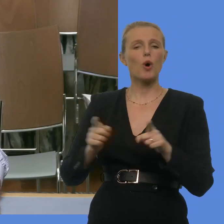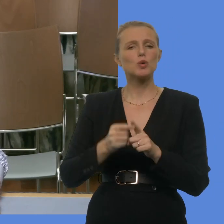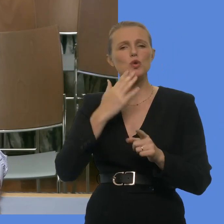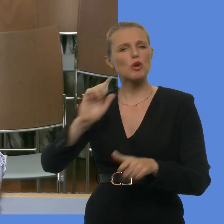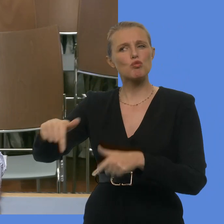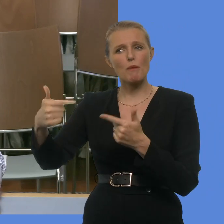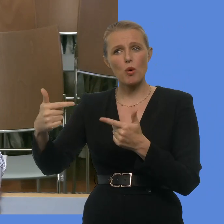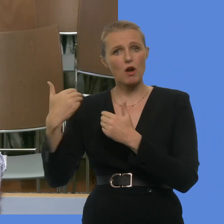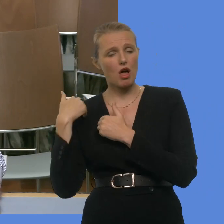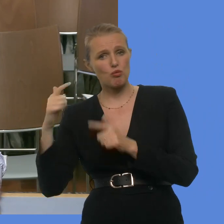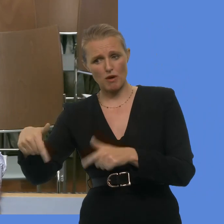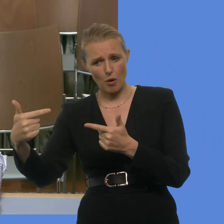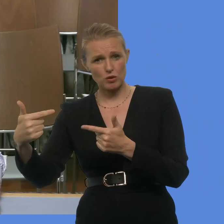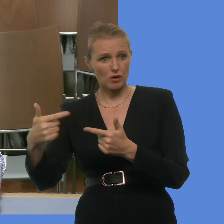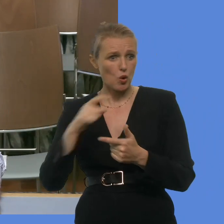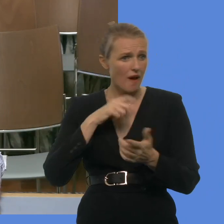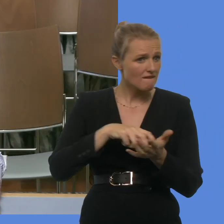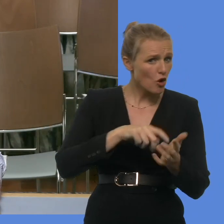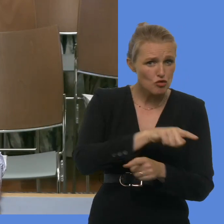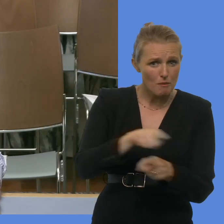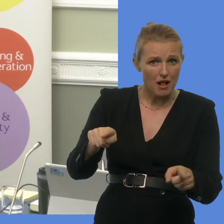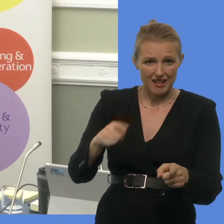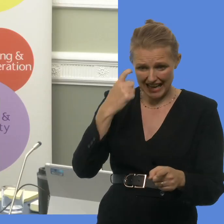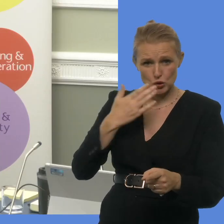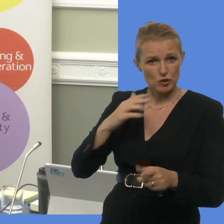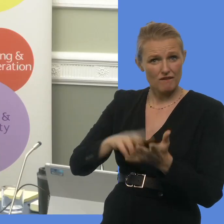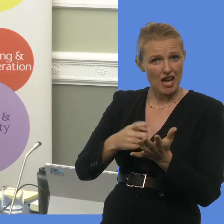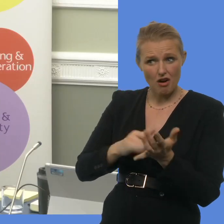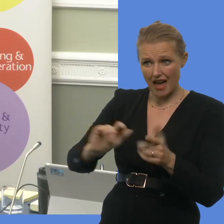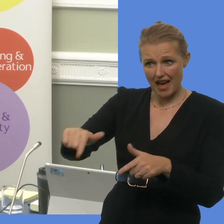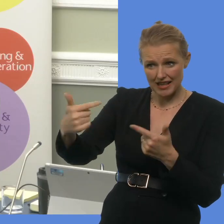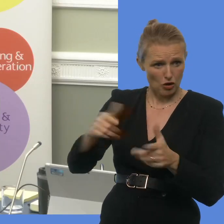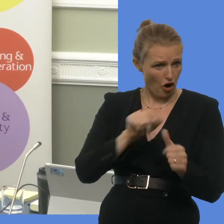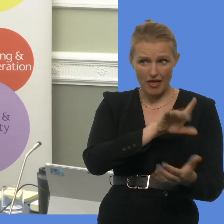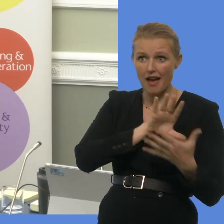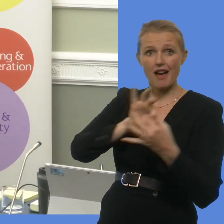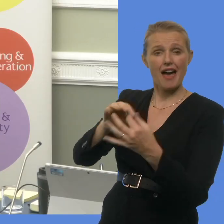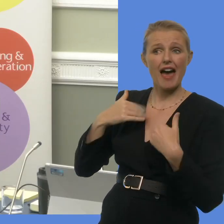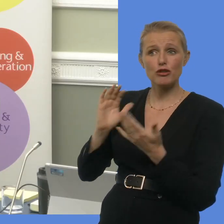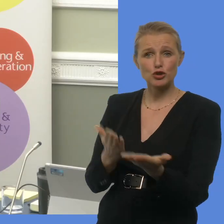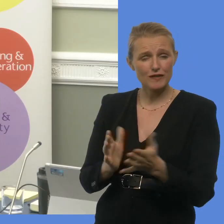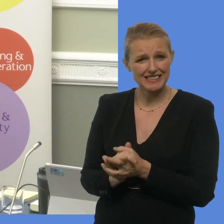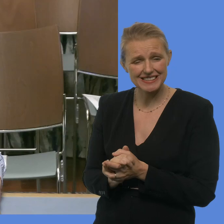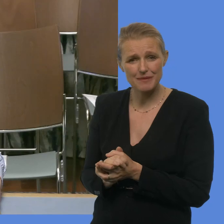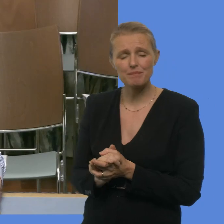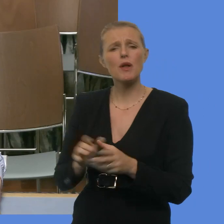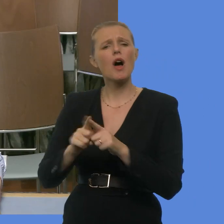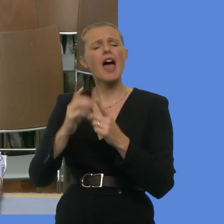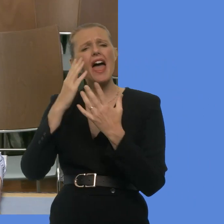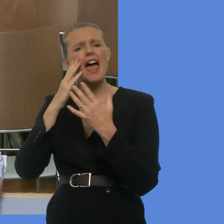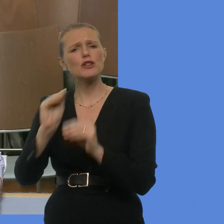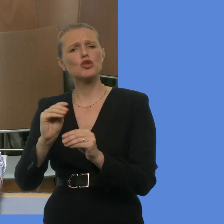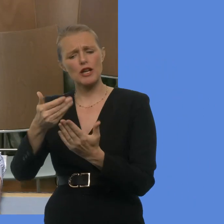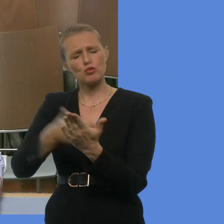put vulnerable groups at further risk of not engaging with health services. An education survey report by